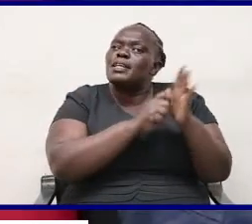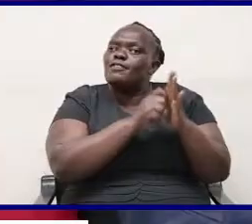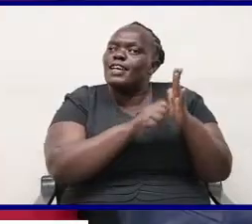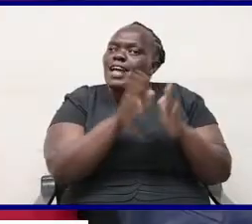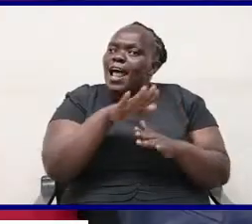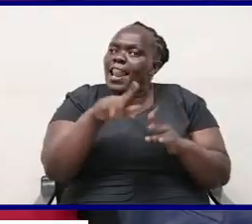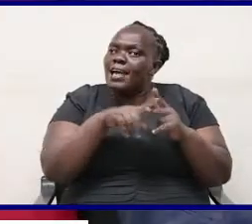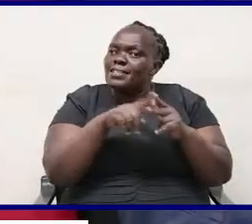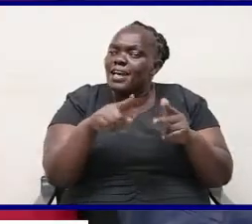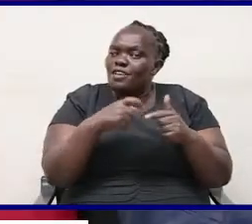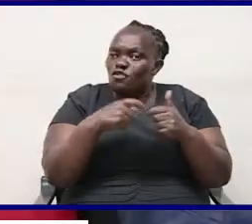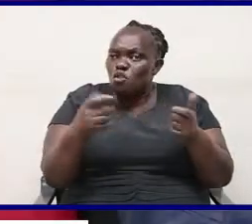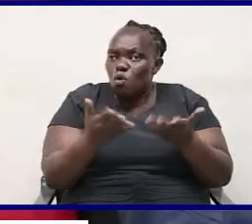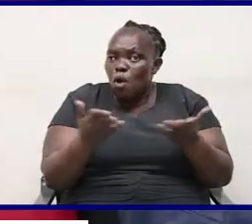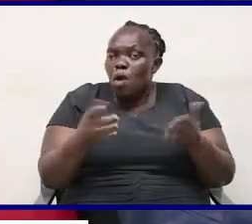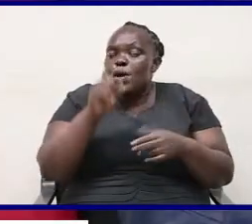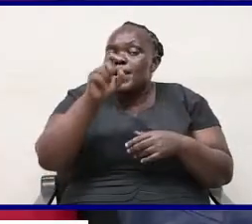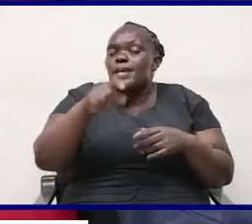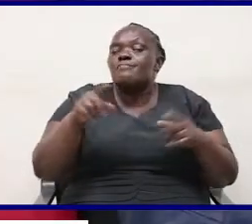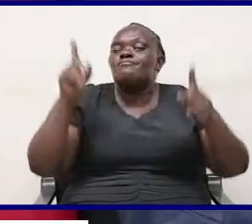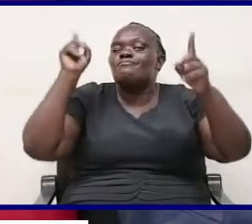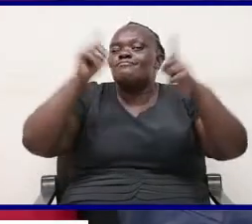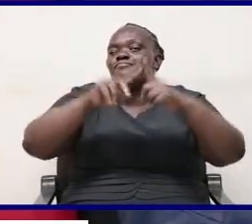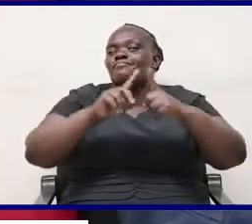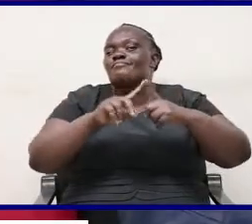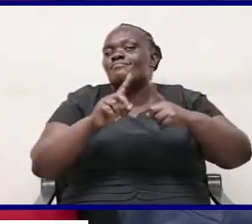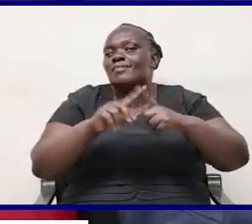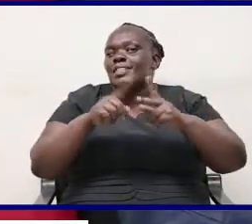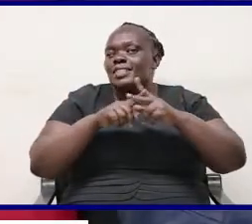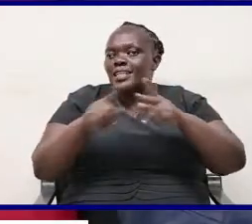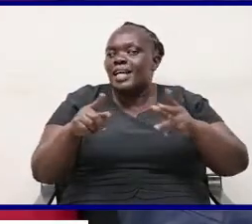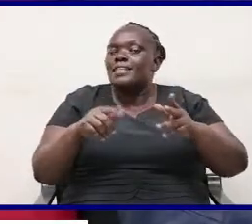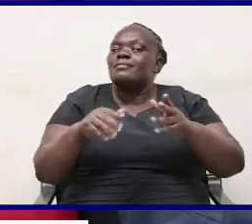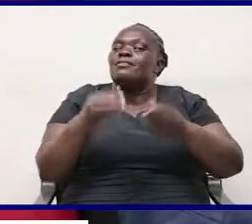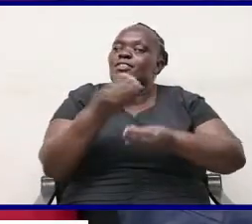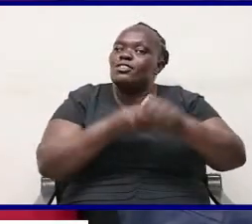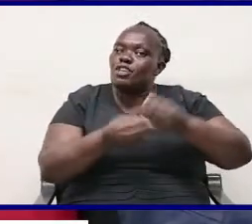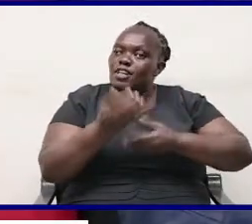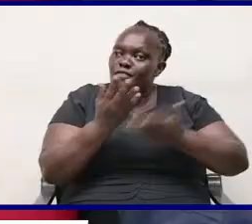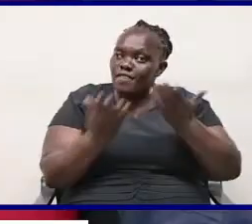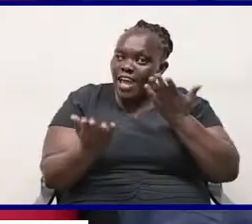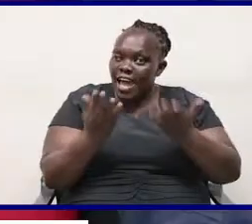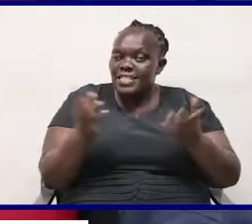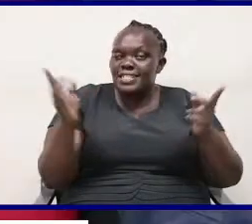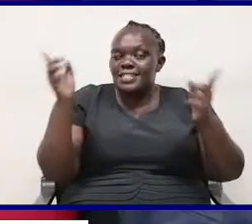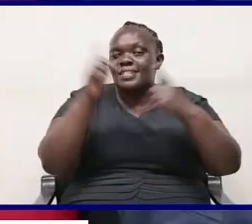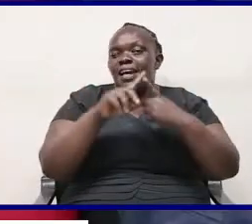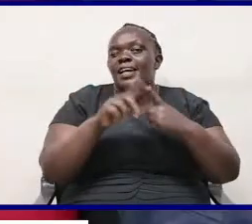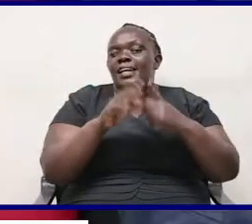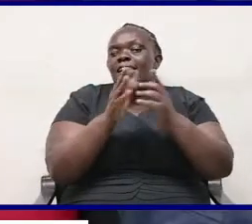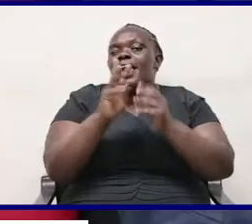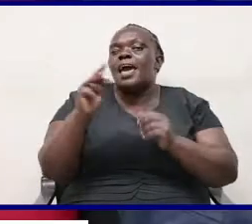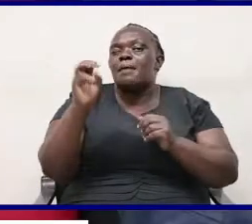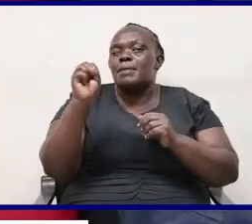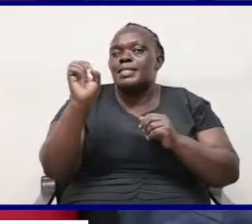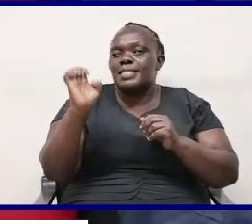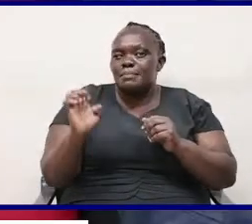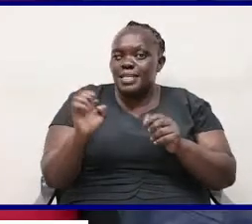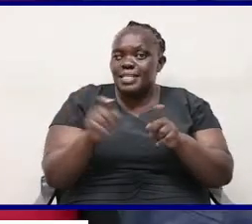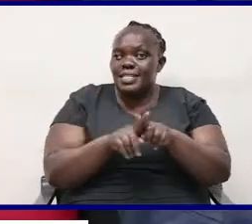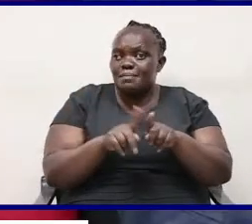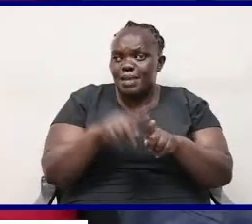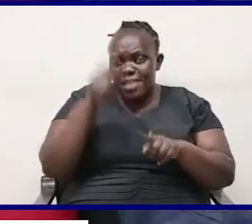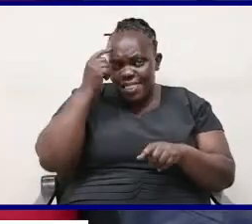sector starts from. So we need to purposely start doing those trade fairs that target MSMEs. And I was